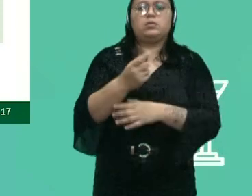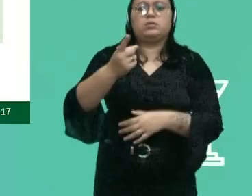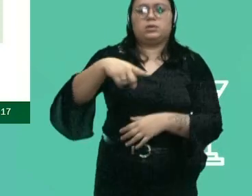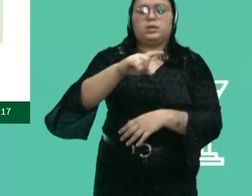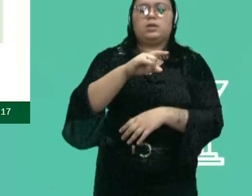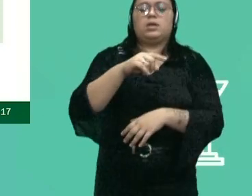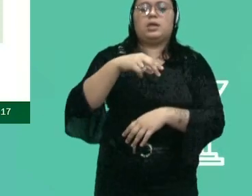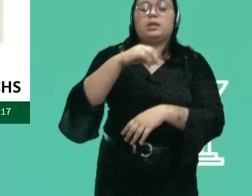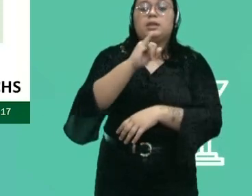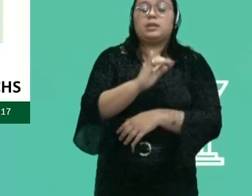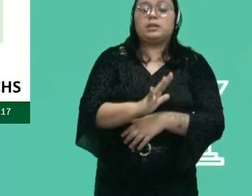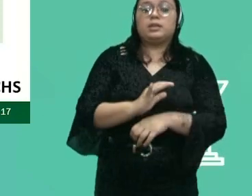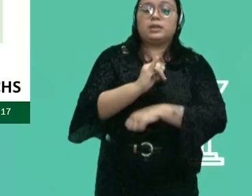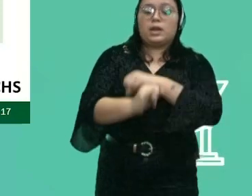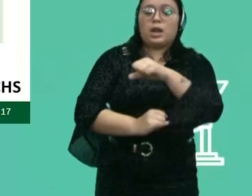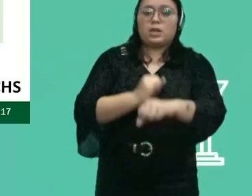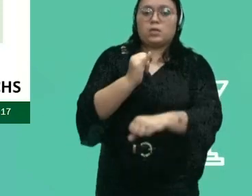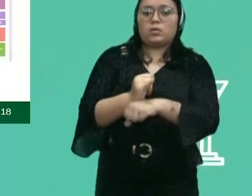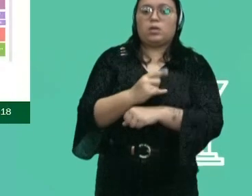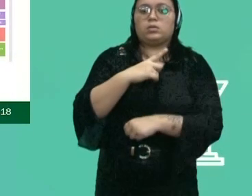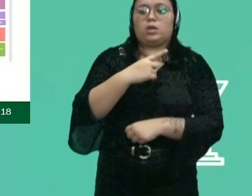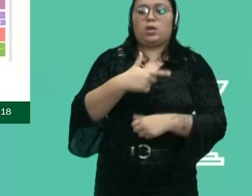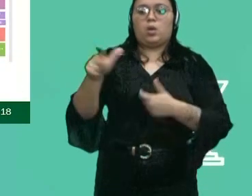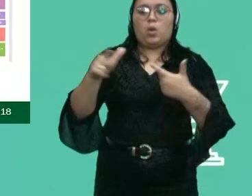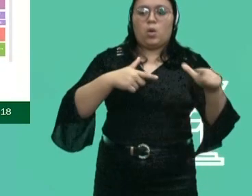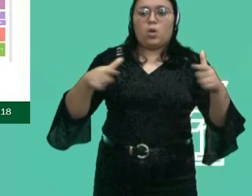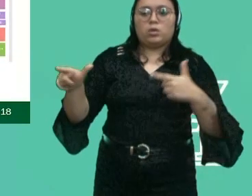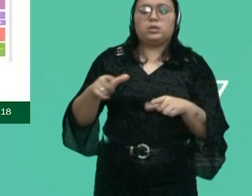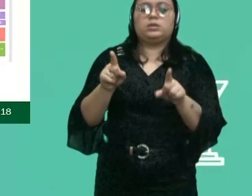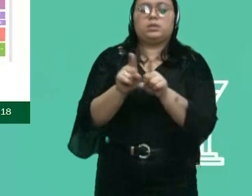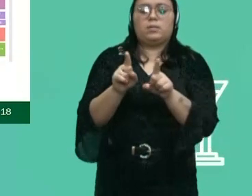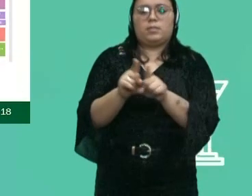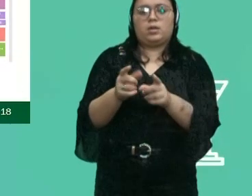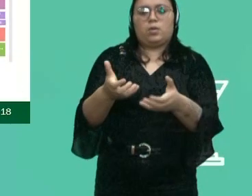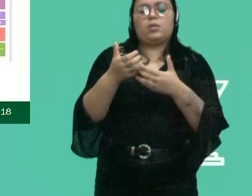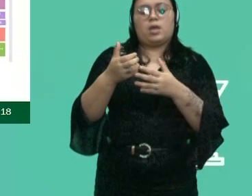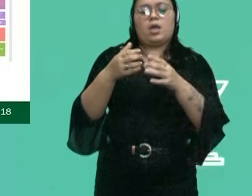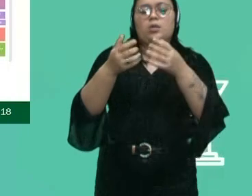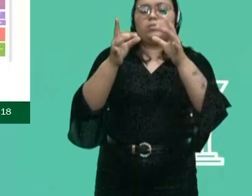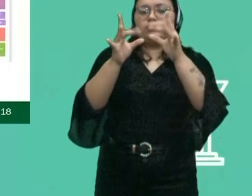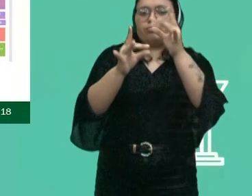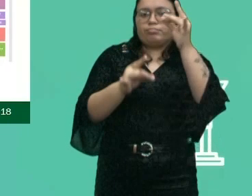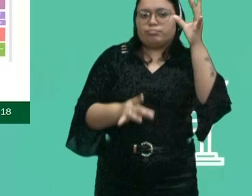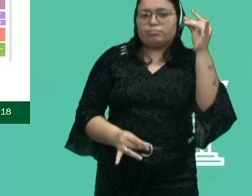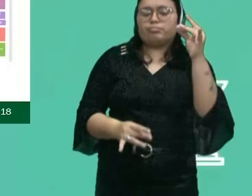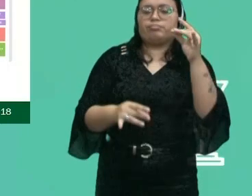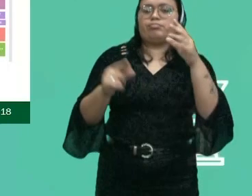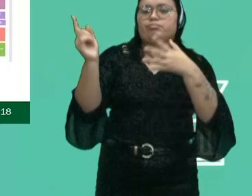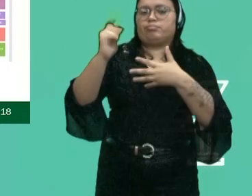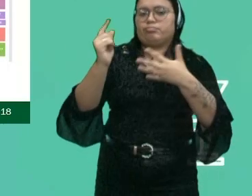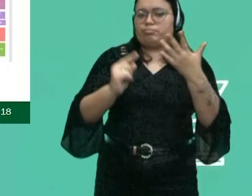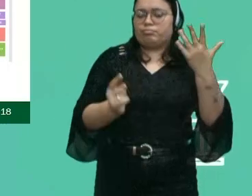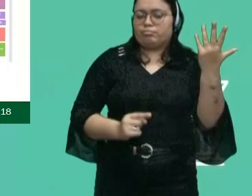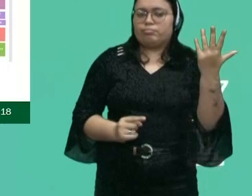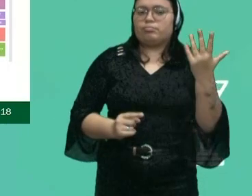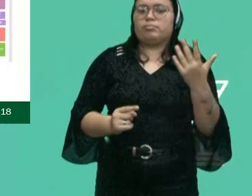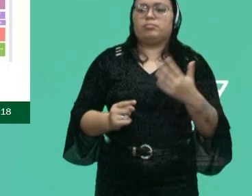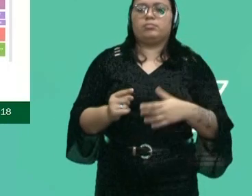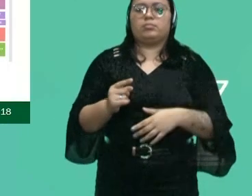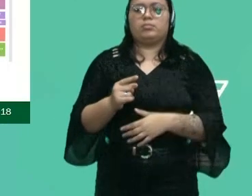international initiatives, and I'd like to have a shout out for many of them here. So IEA, Clean Energy